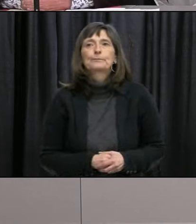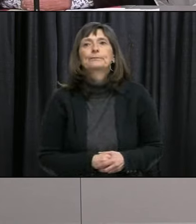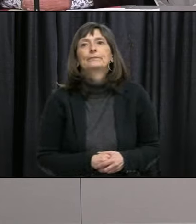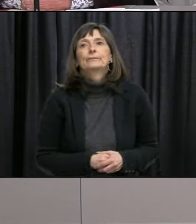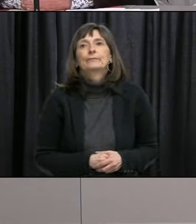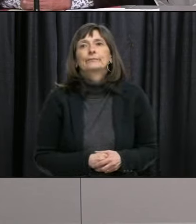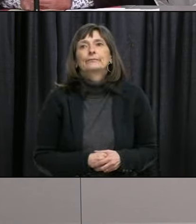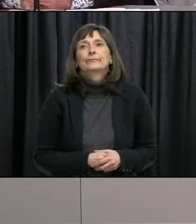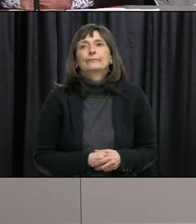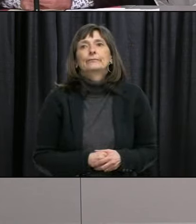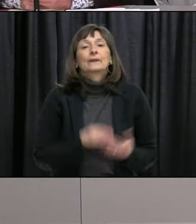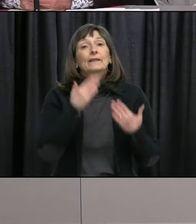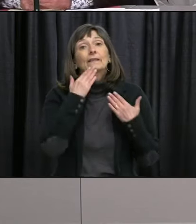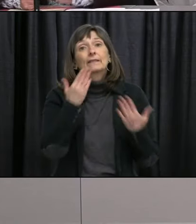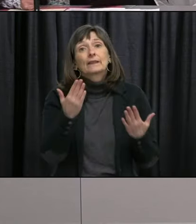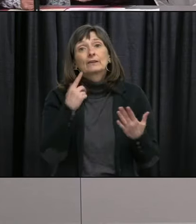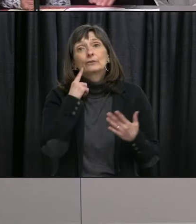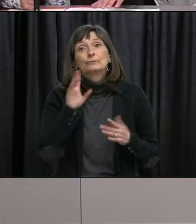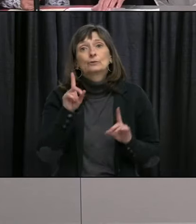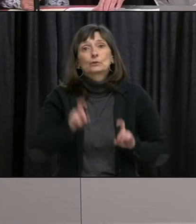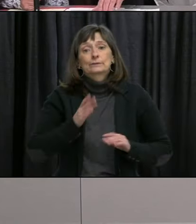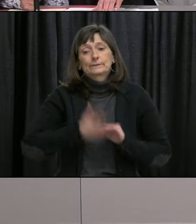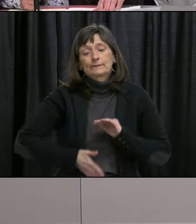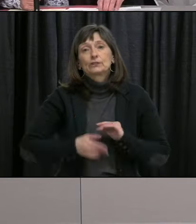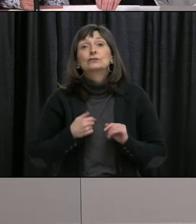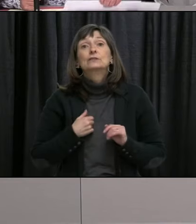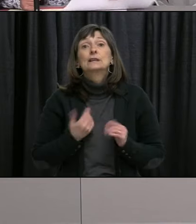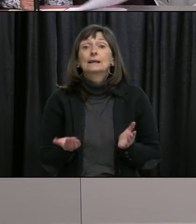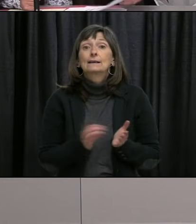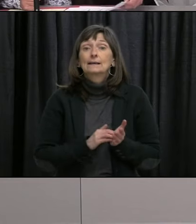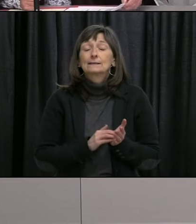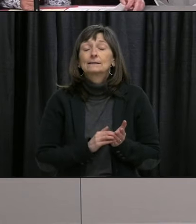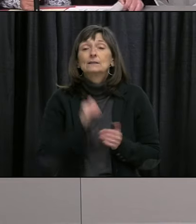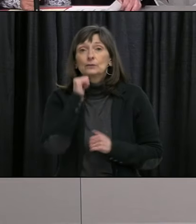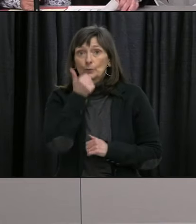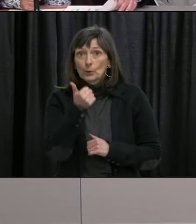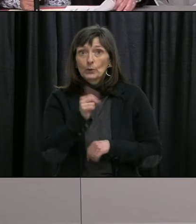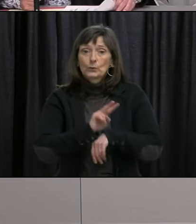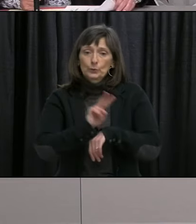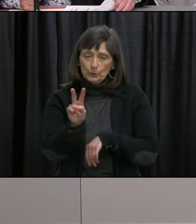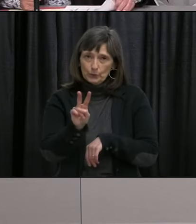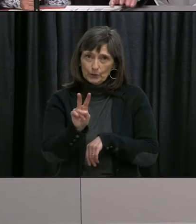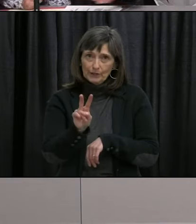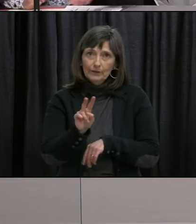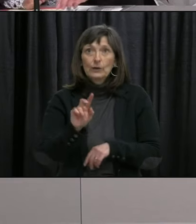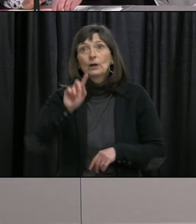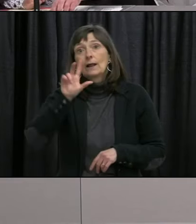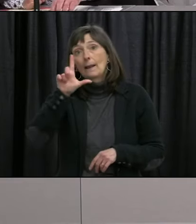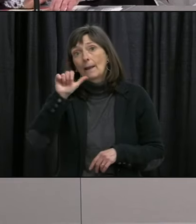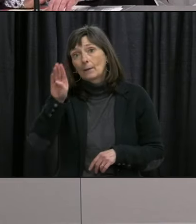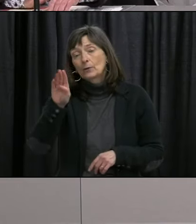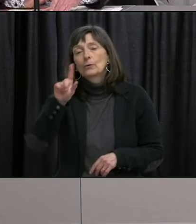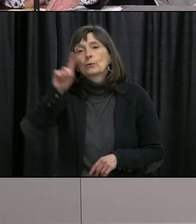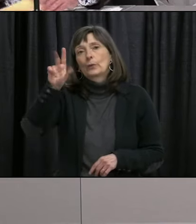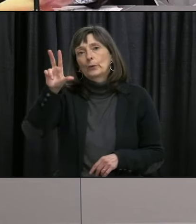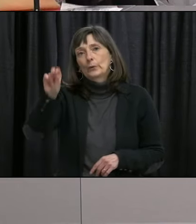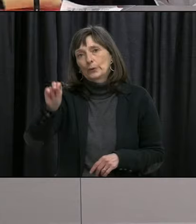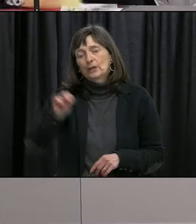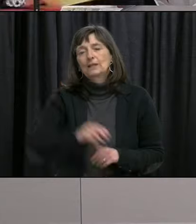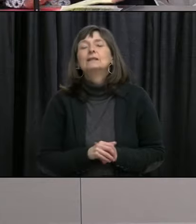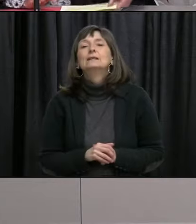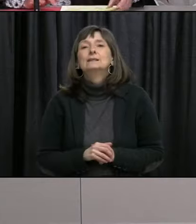Thank you very much for tuning in. The time for questions has ended. Please join us again tomorrow at 2 p.m., 1:30 in most of Labrador. Have a